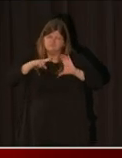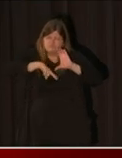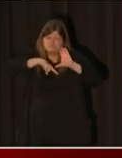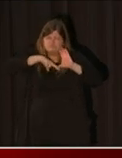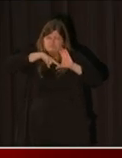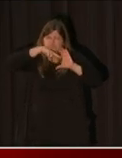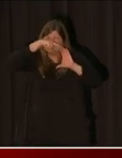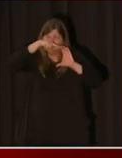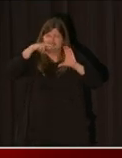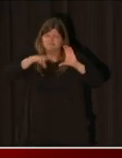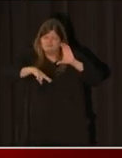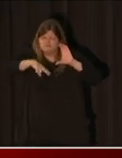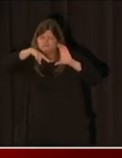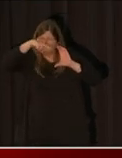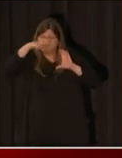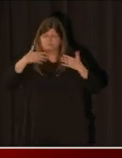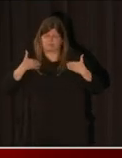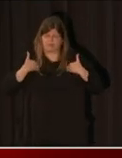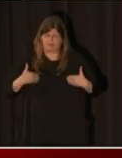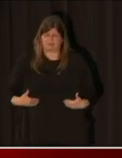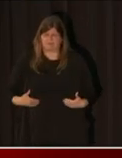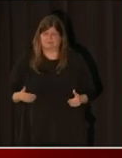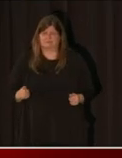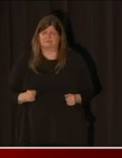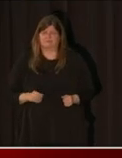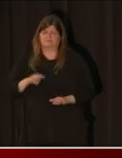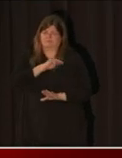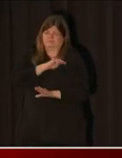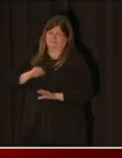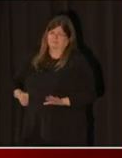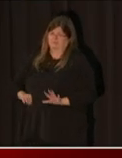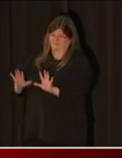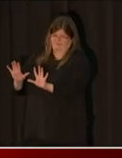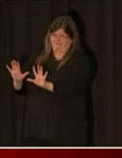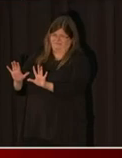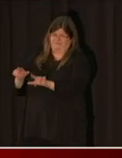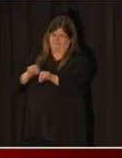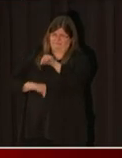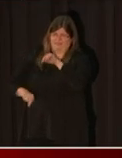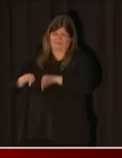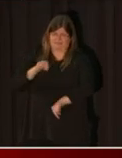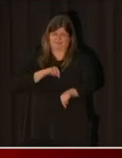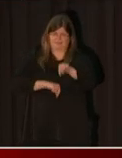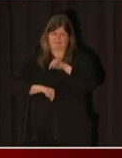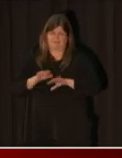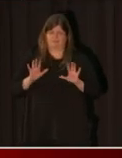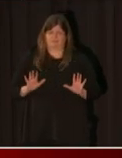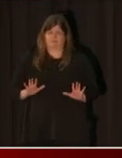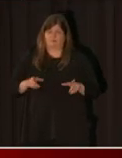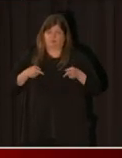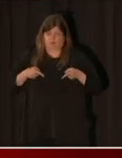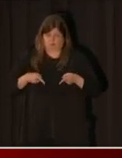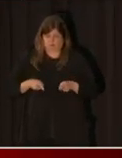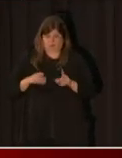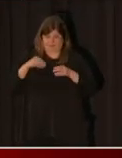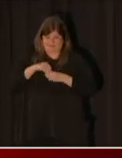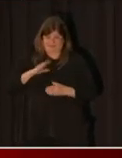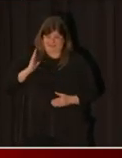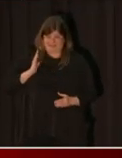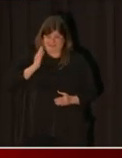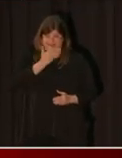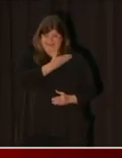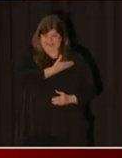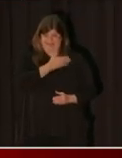bodies that have died. Let me step back. In our emergency operations center, the office of the